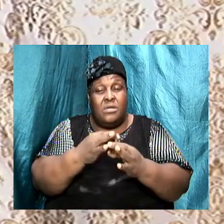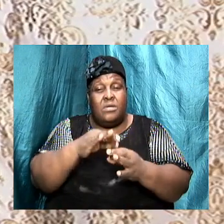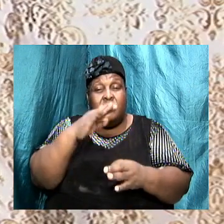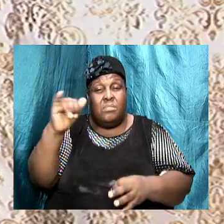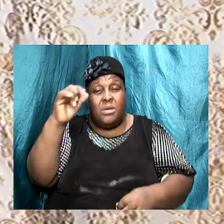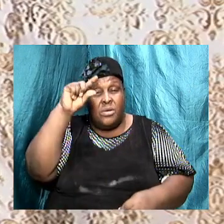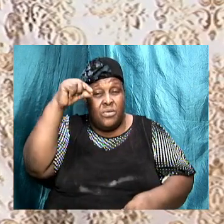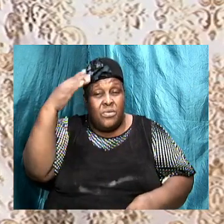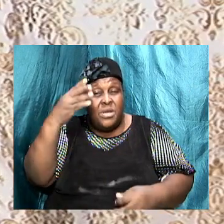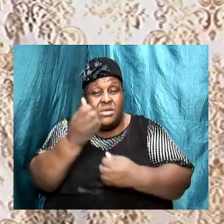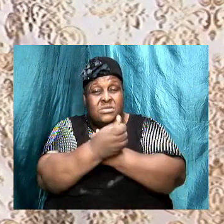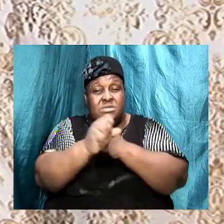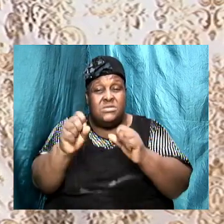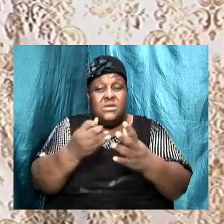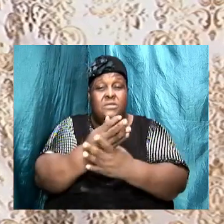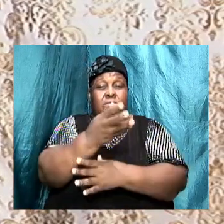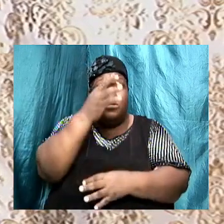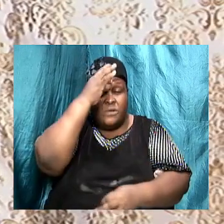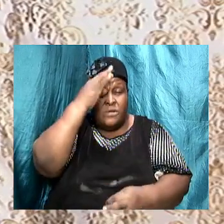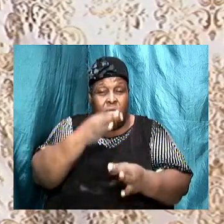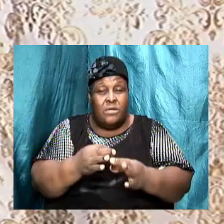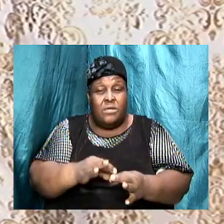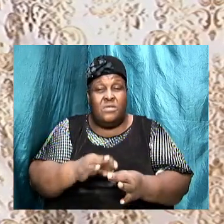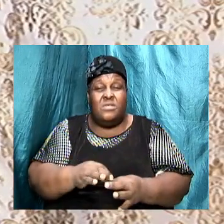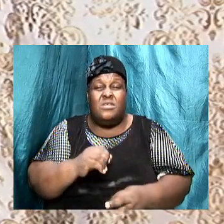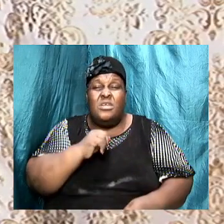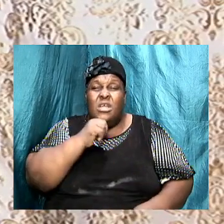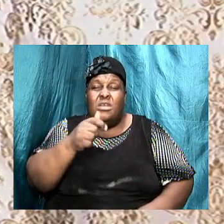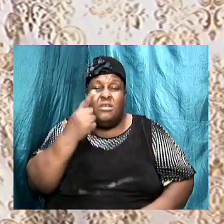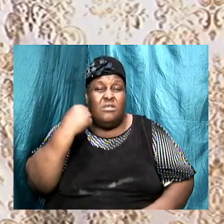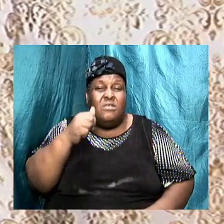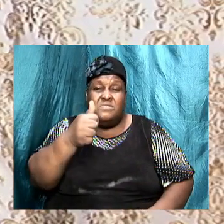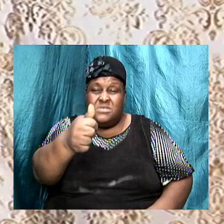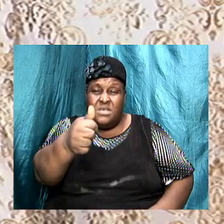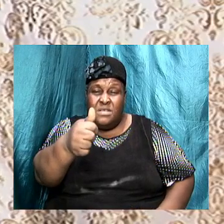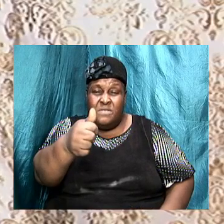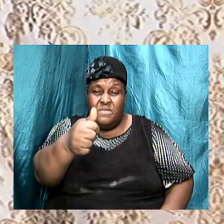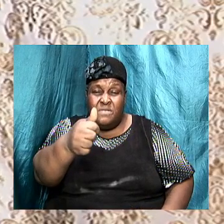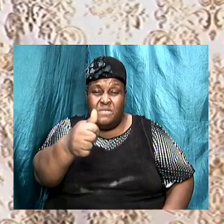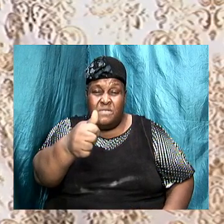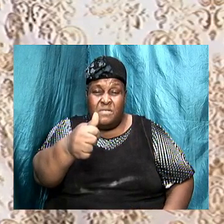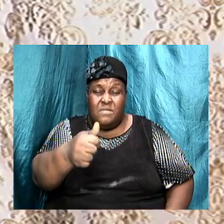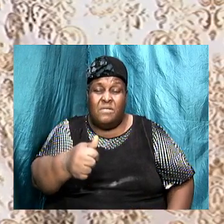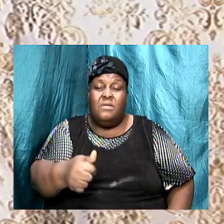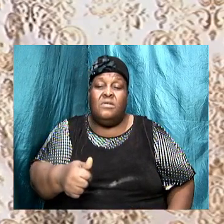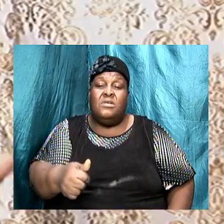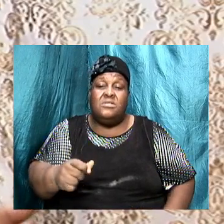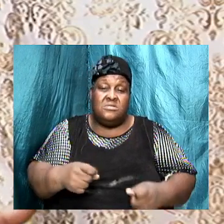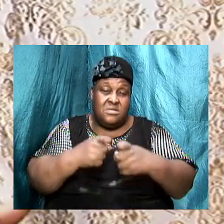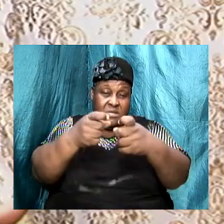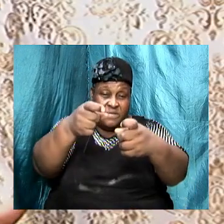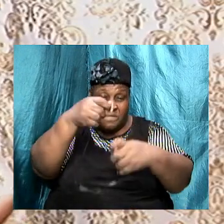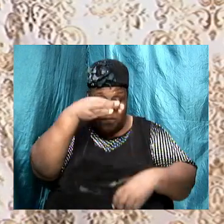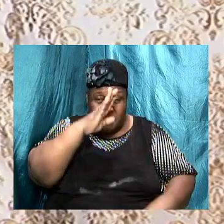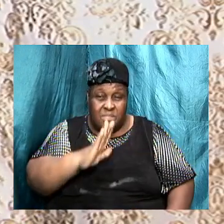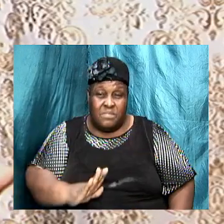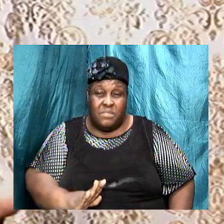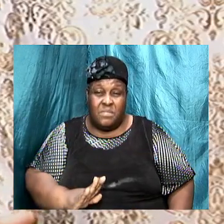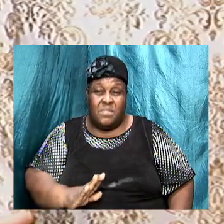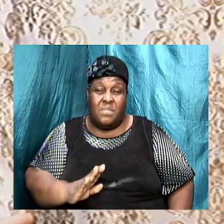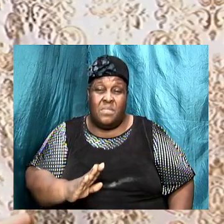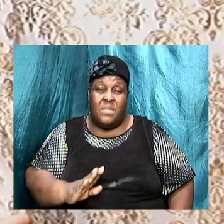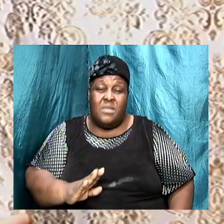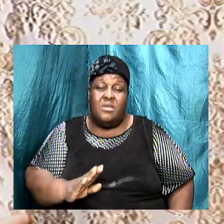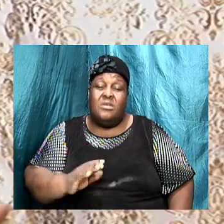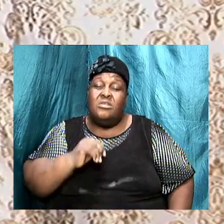we saved through faith. And that not of yourselves. It is the gift of God, not